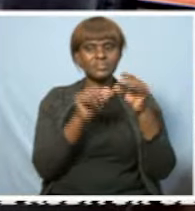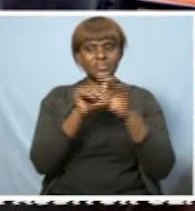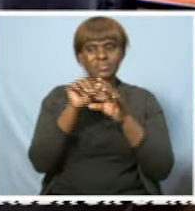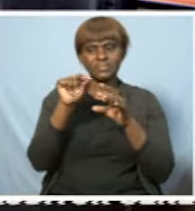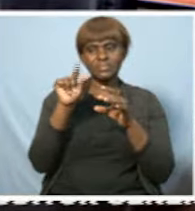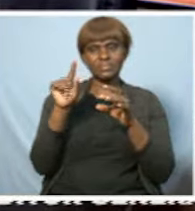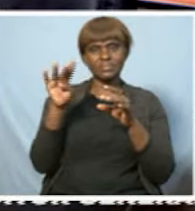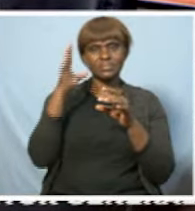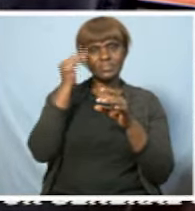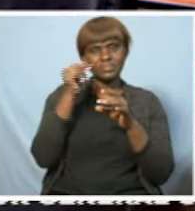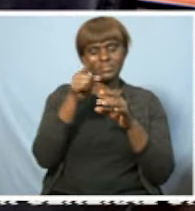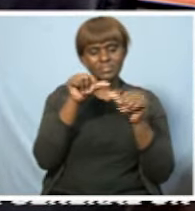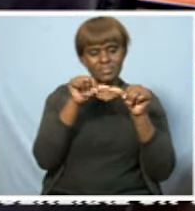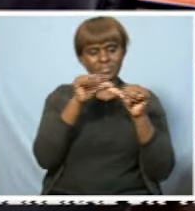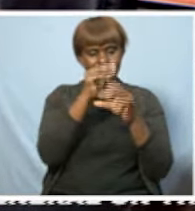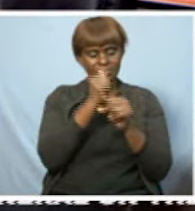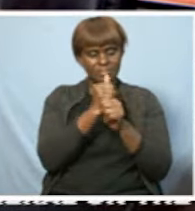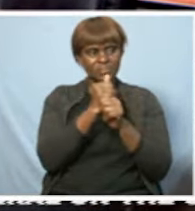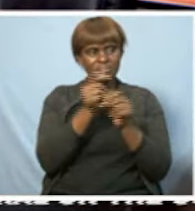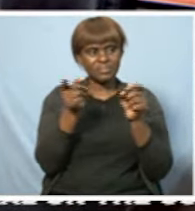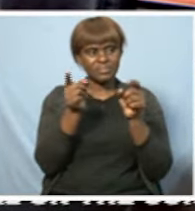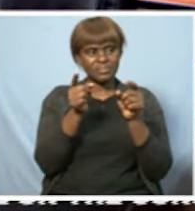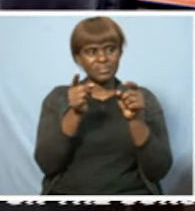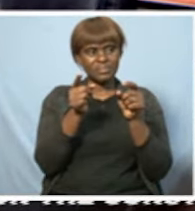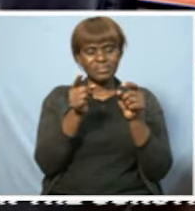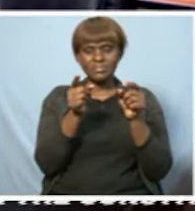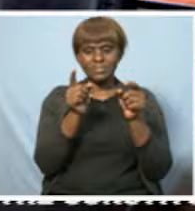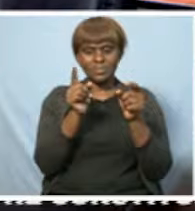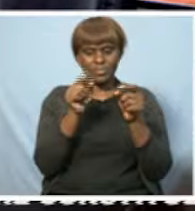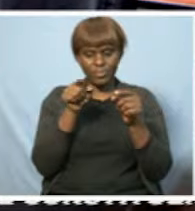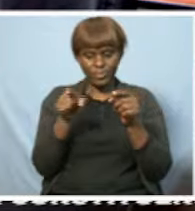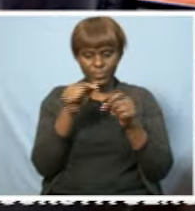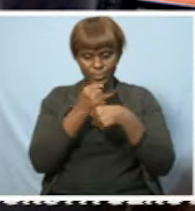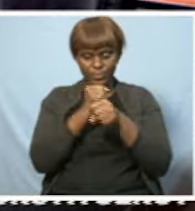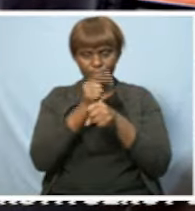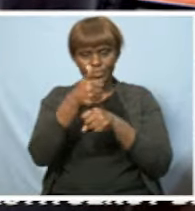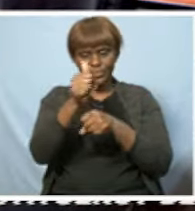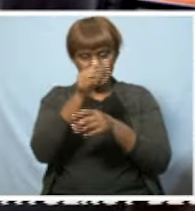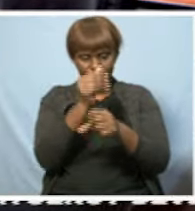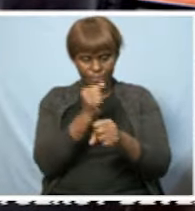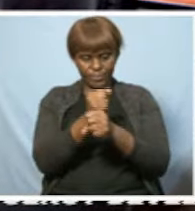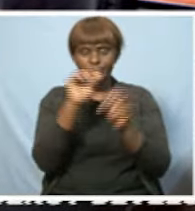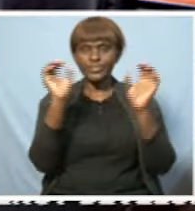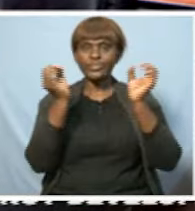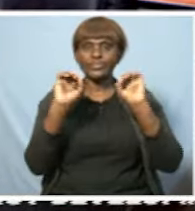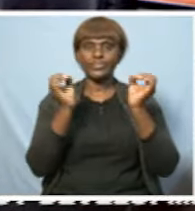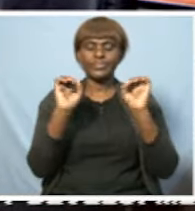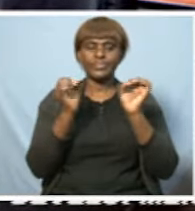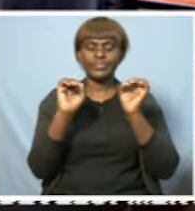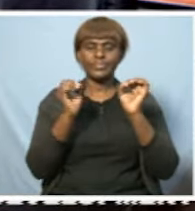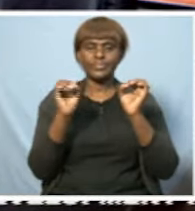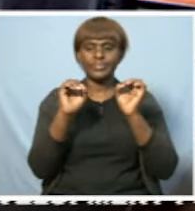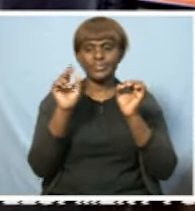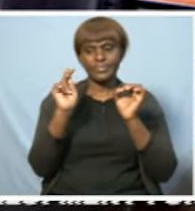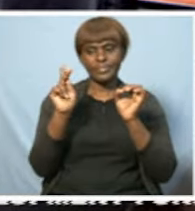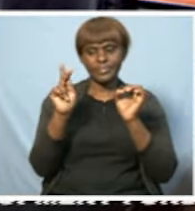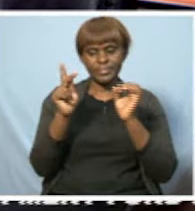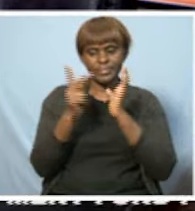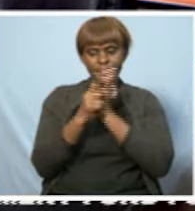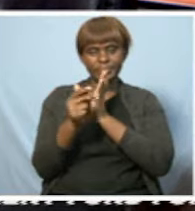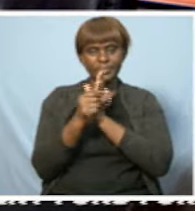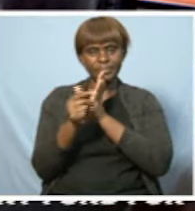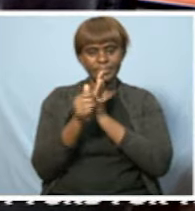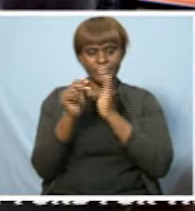2024? To the extent that it made you receive 0 kwacha